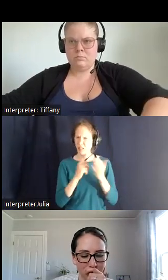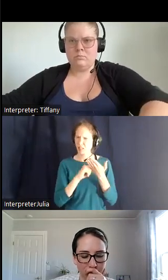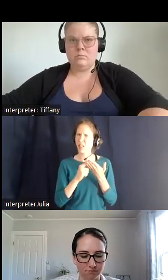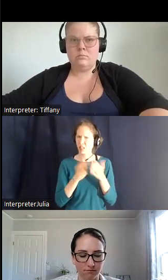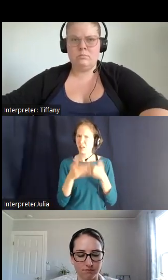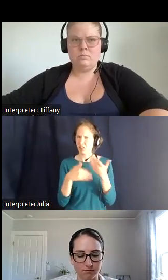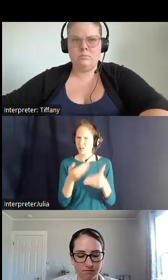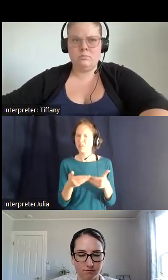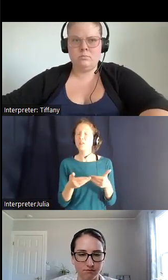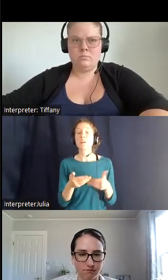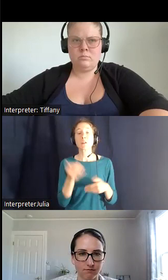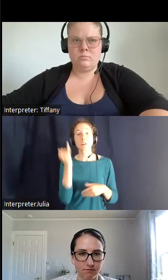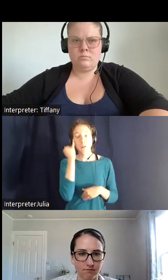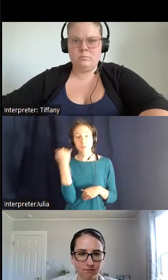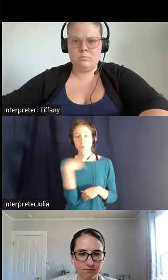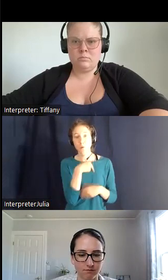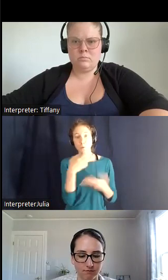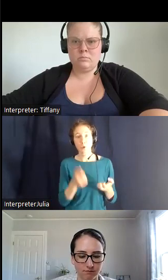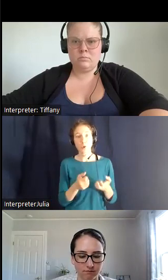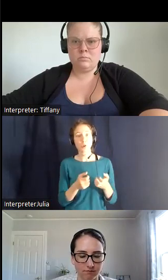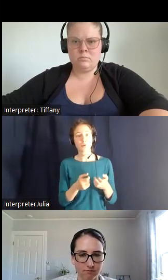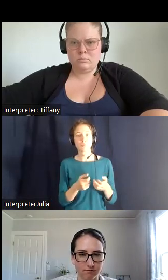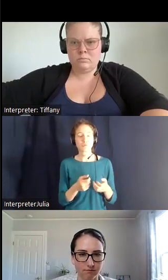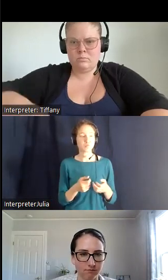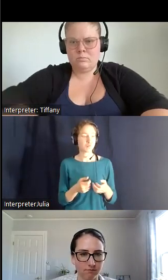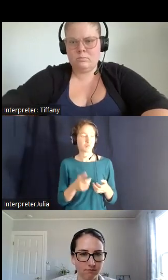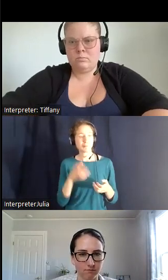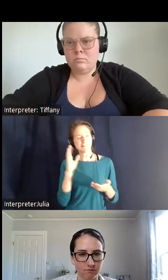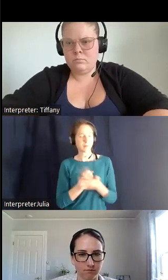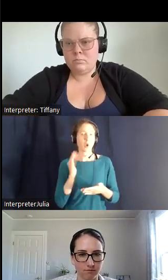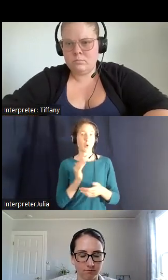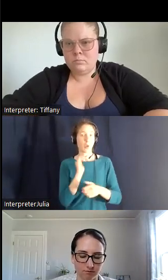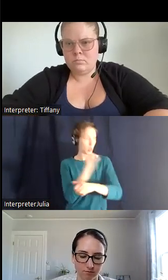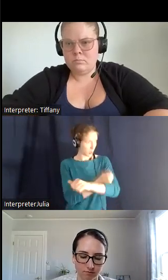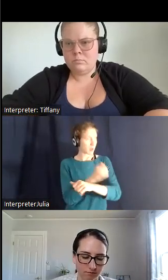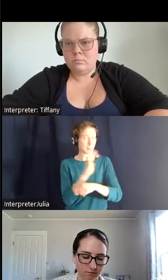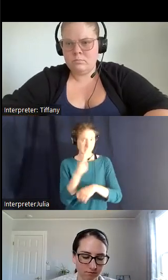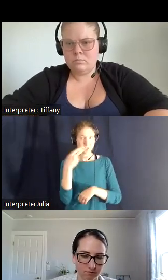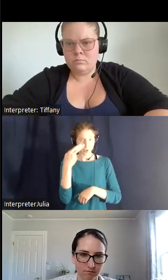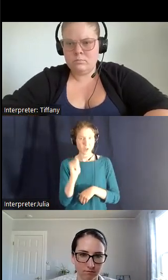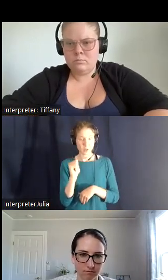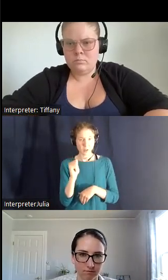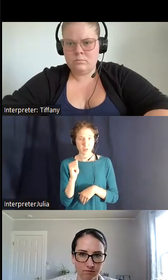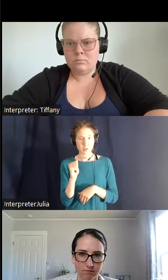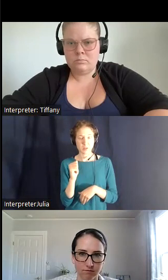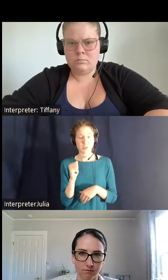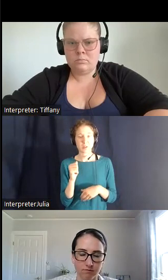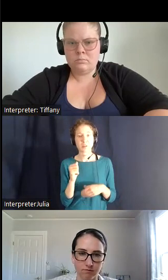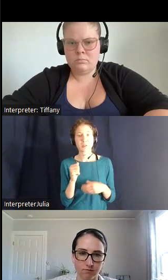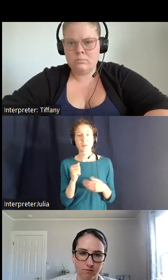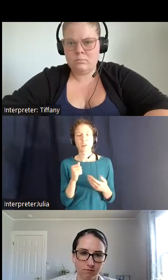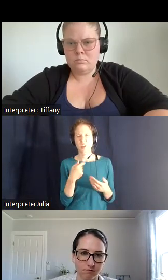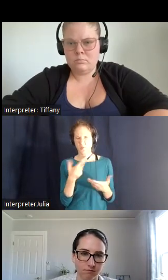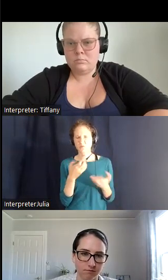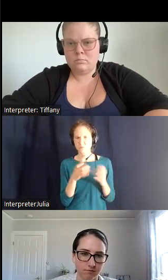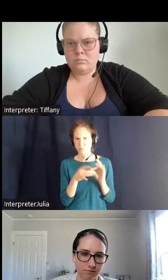exert our authority through the BHA, and perhaps I should say it, we believe